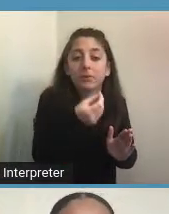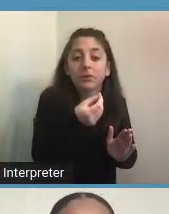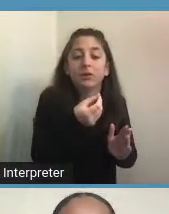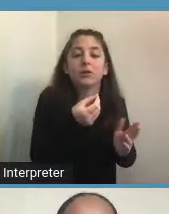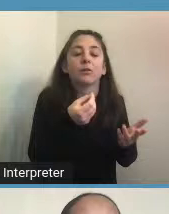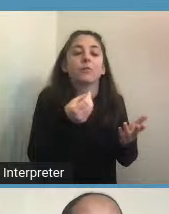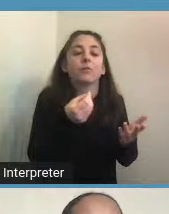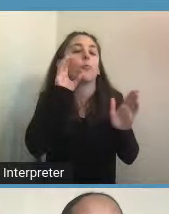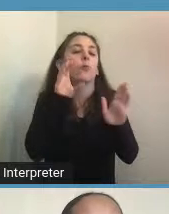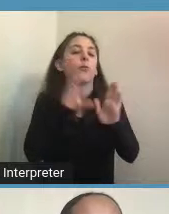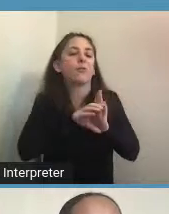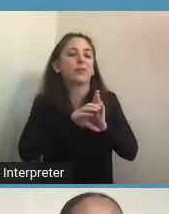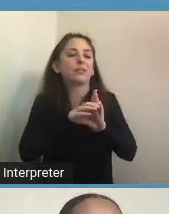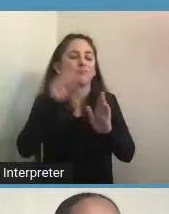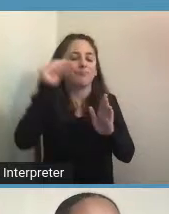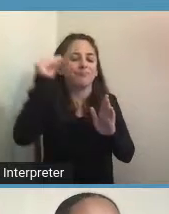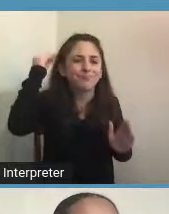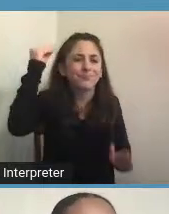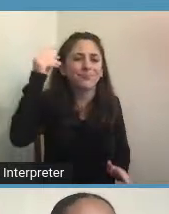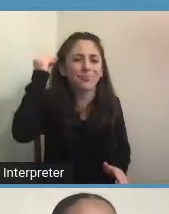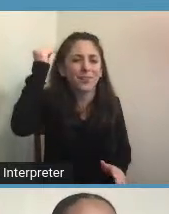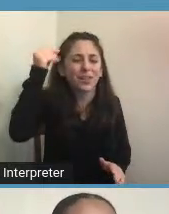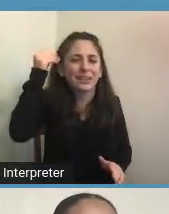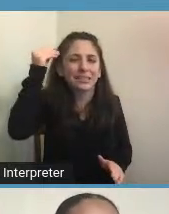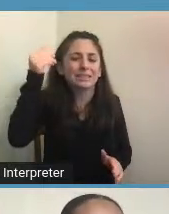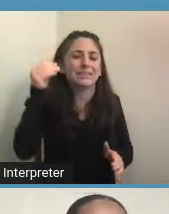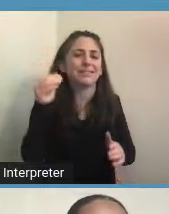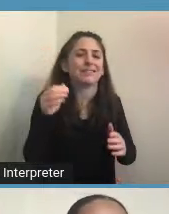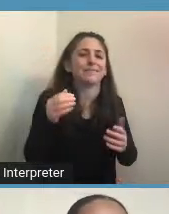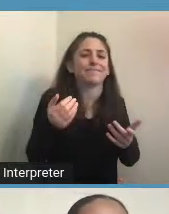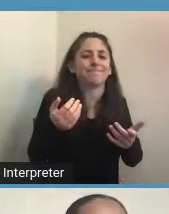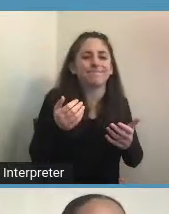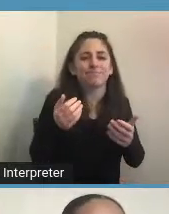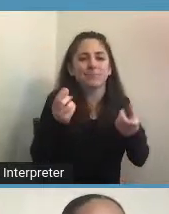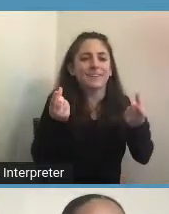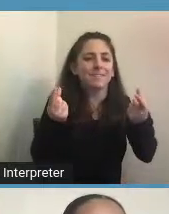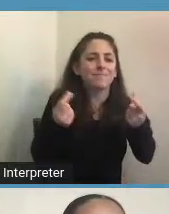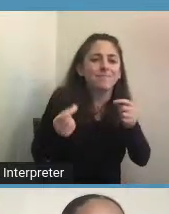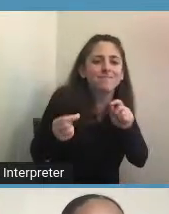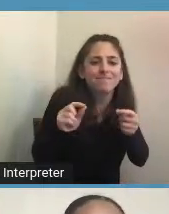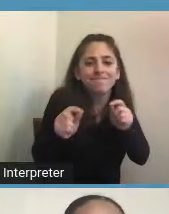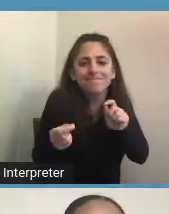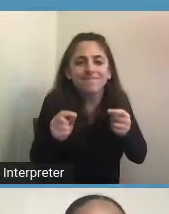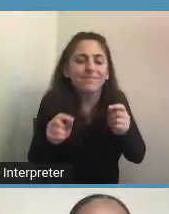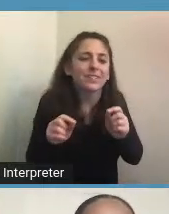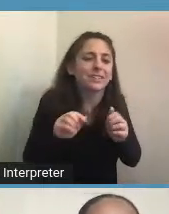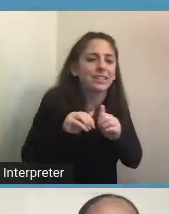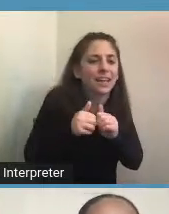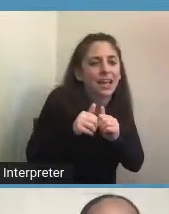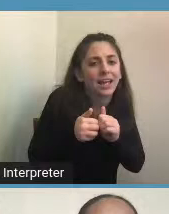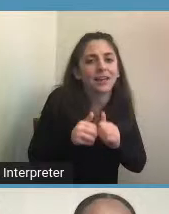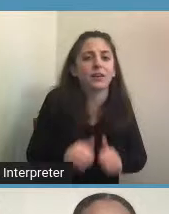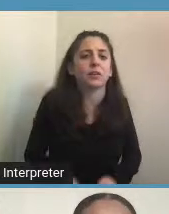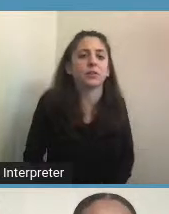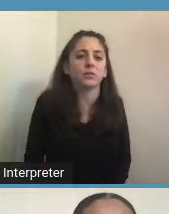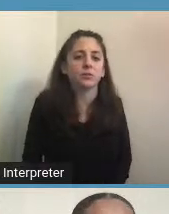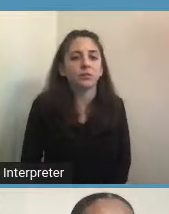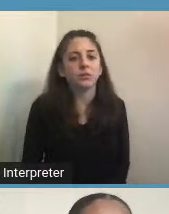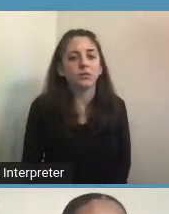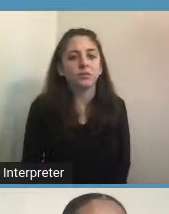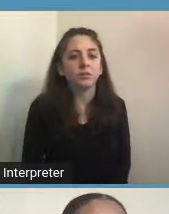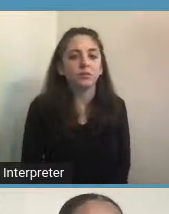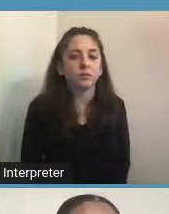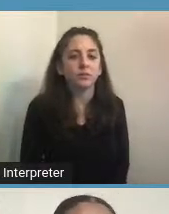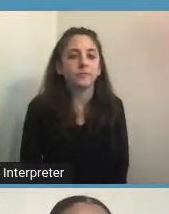work? So I like clean backgrounds. Those work well on white or a black, I think. Um,